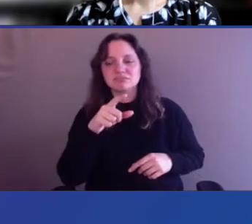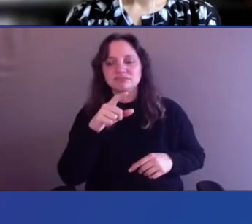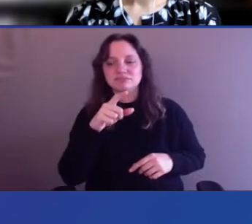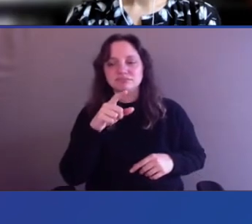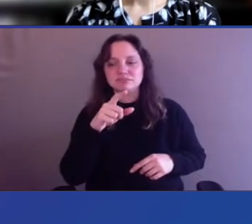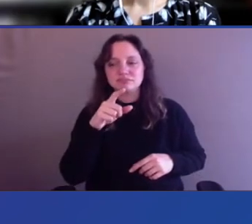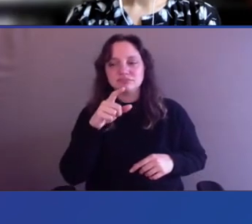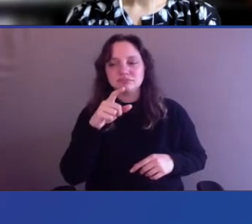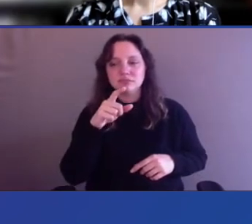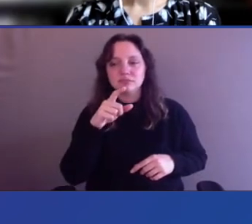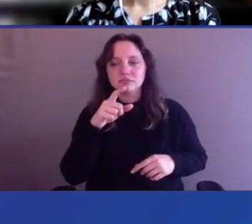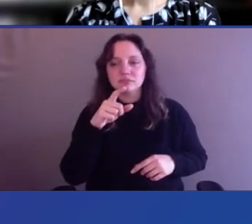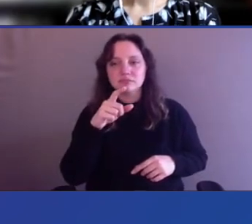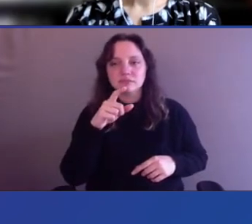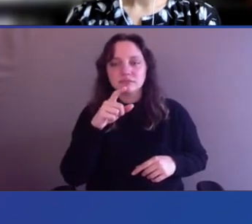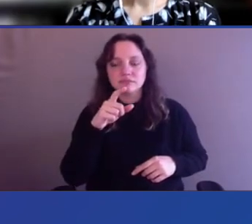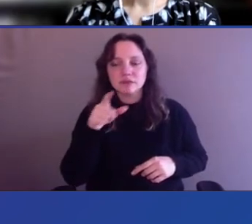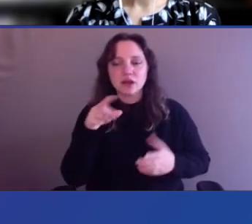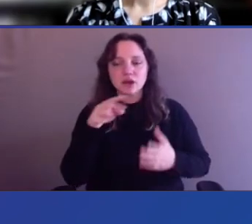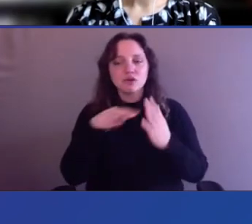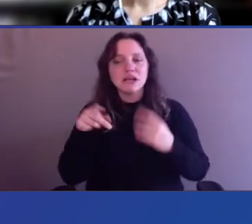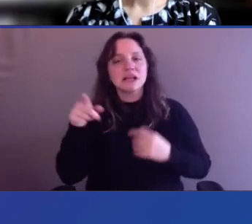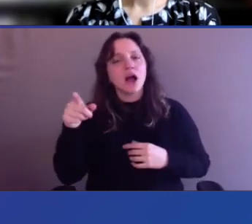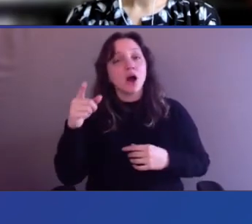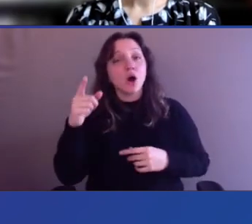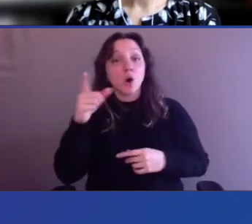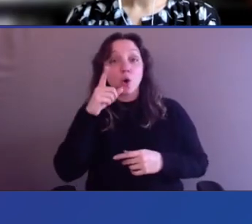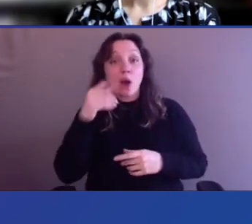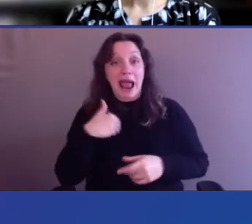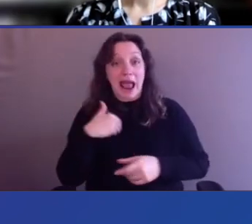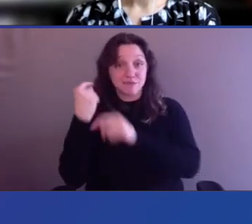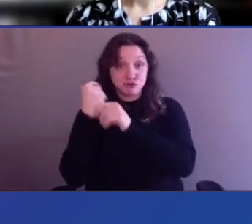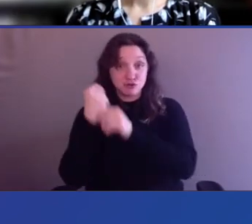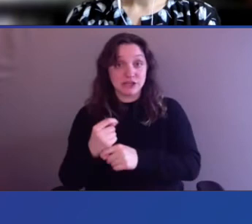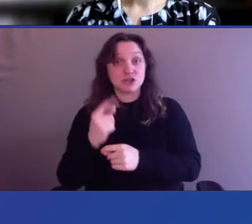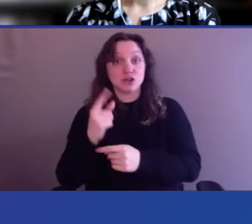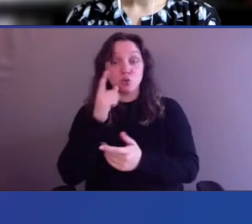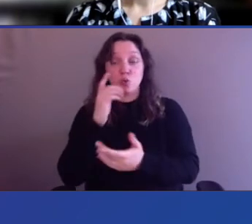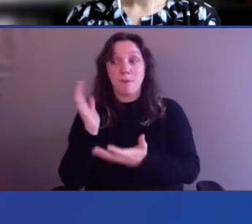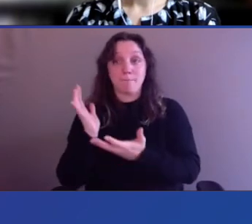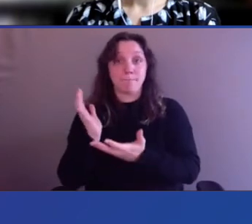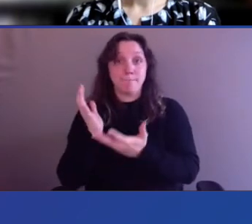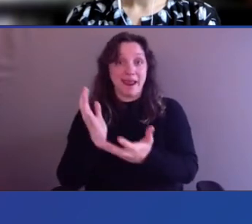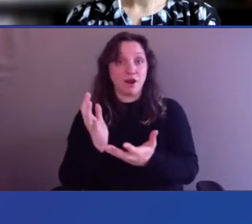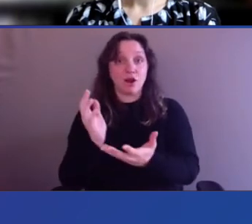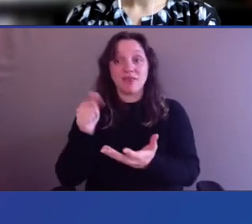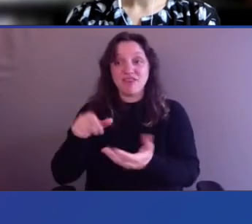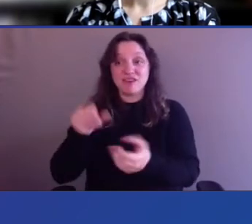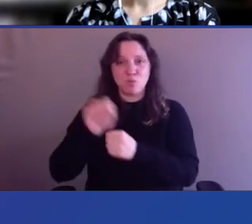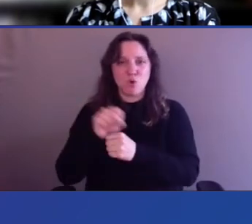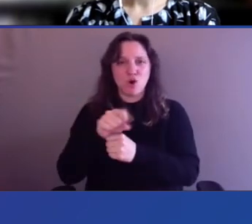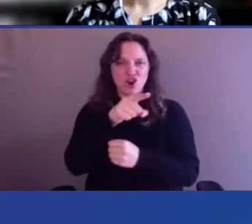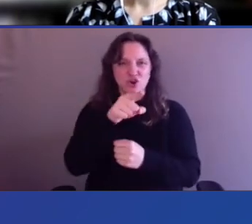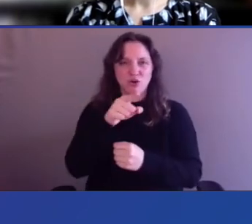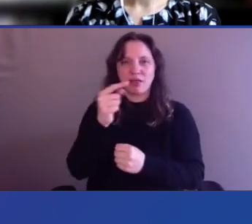discrediting of work of a tradition bearer, right? And